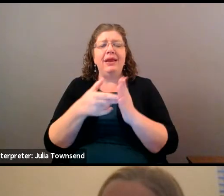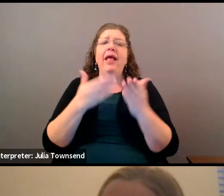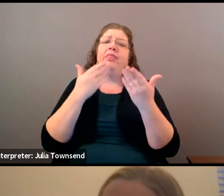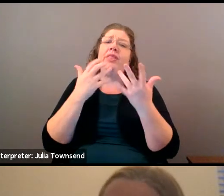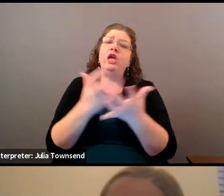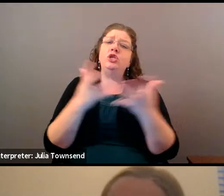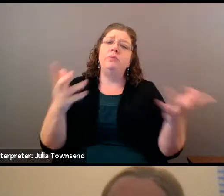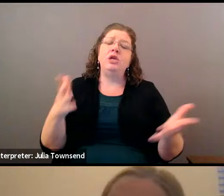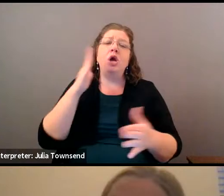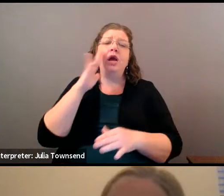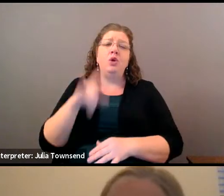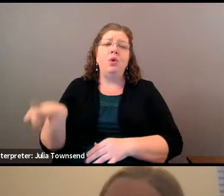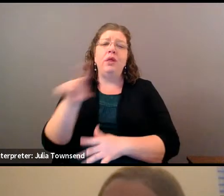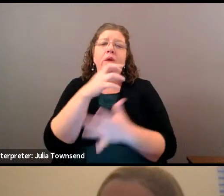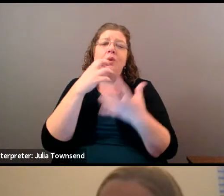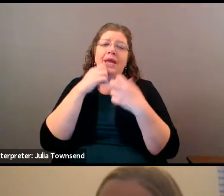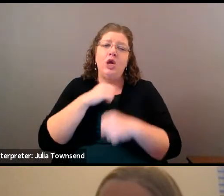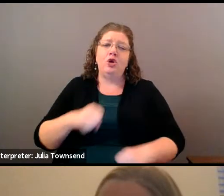care.